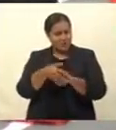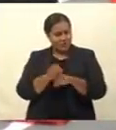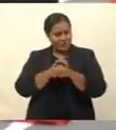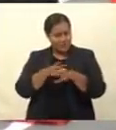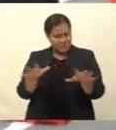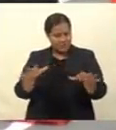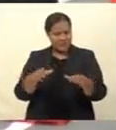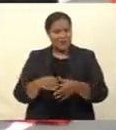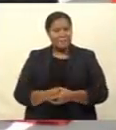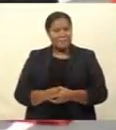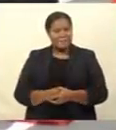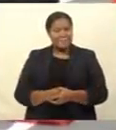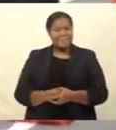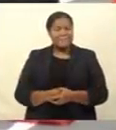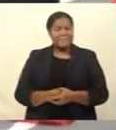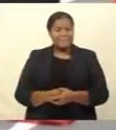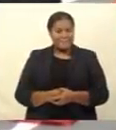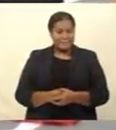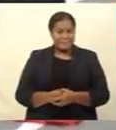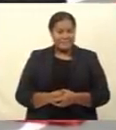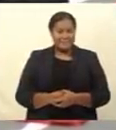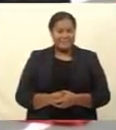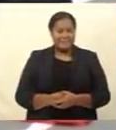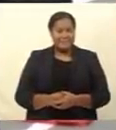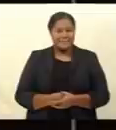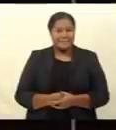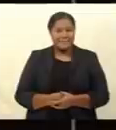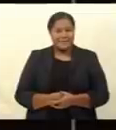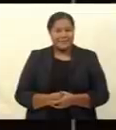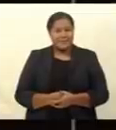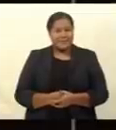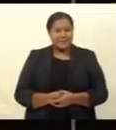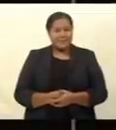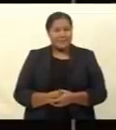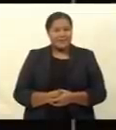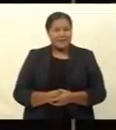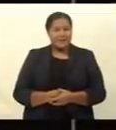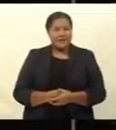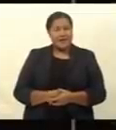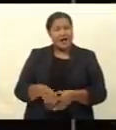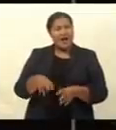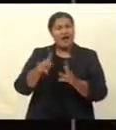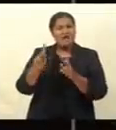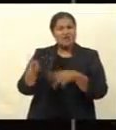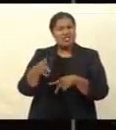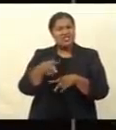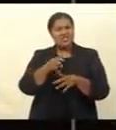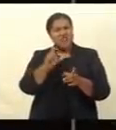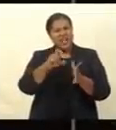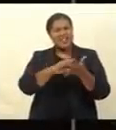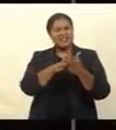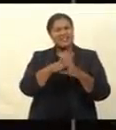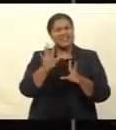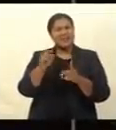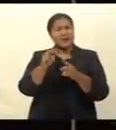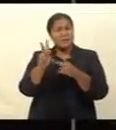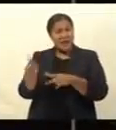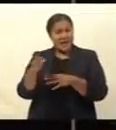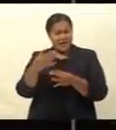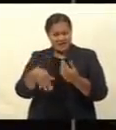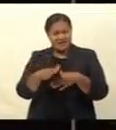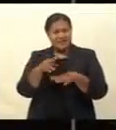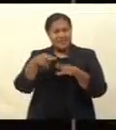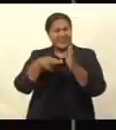midst. Apenisa Wangarandovu, FBC News. Prince Charles Park in Nandi has been considered for isolation